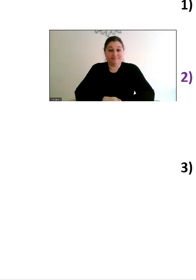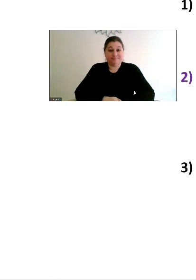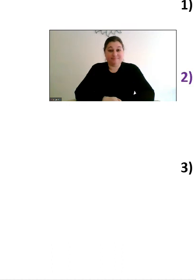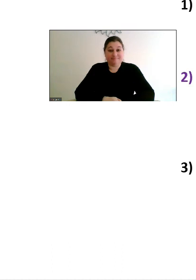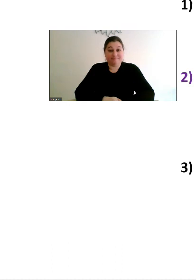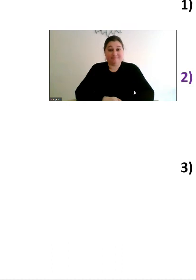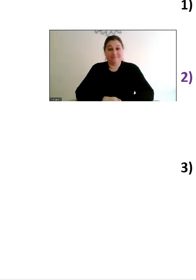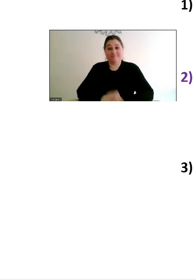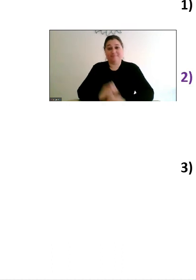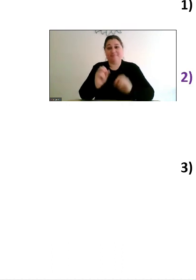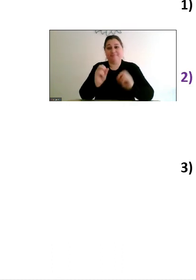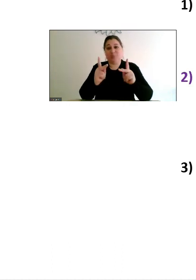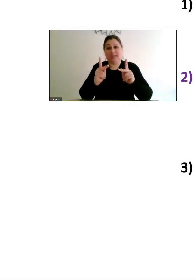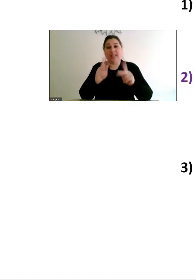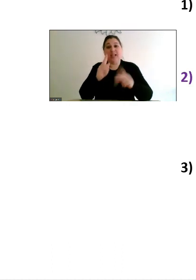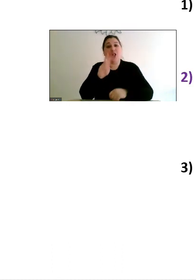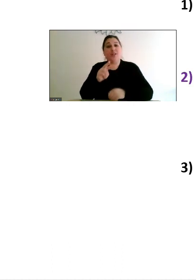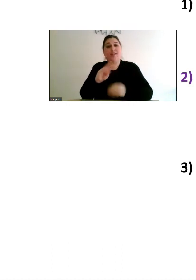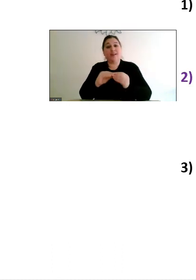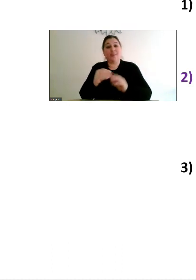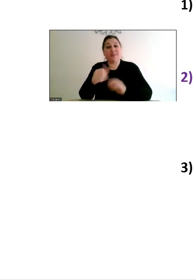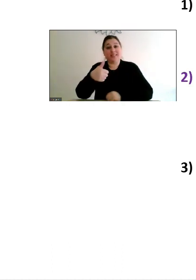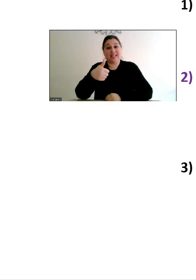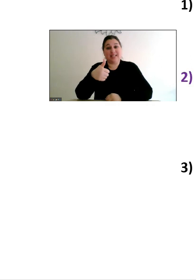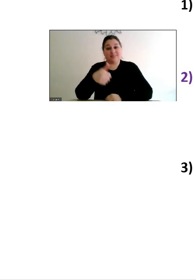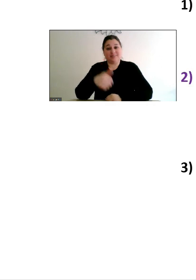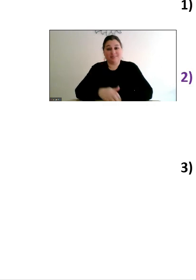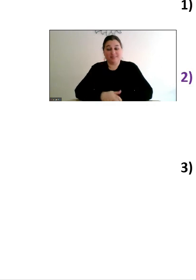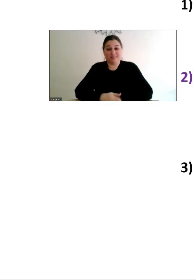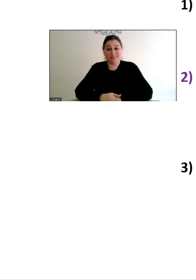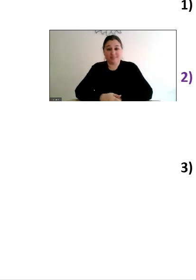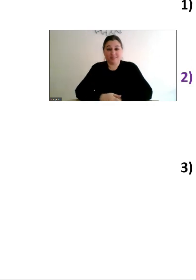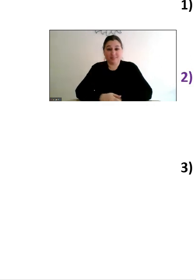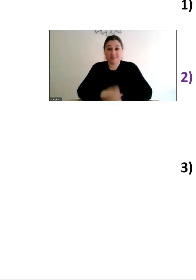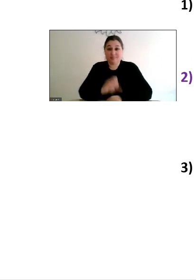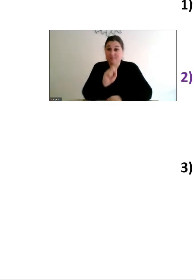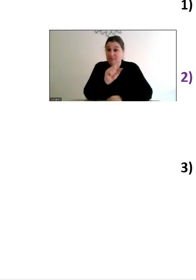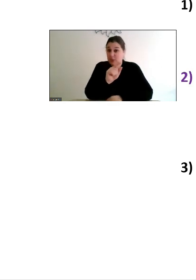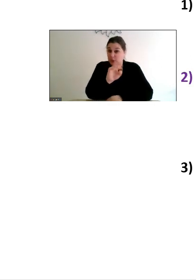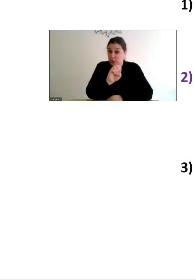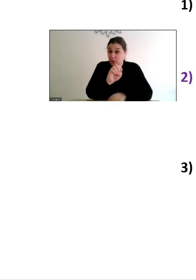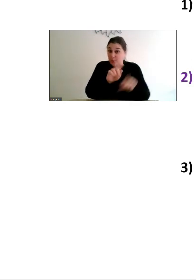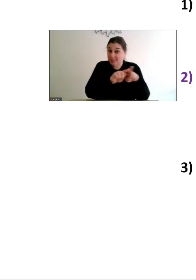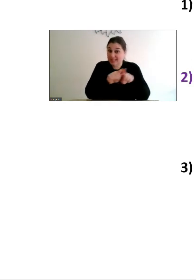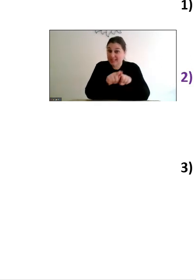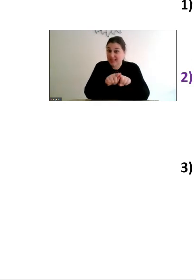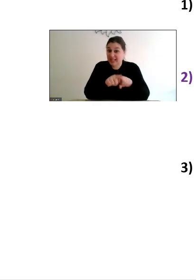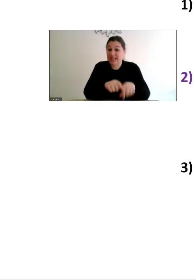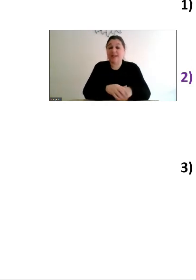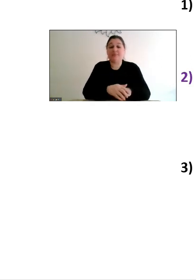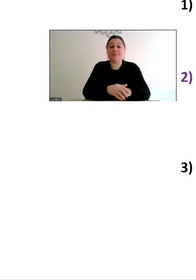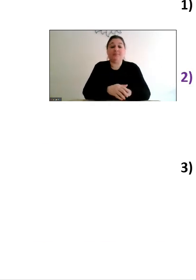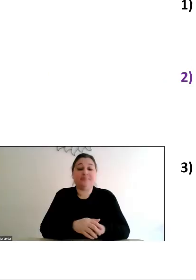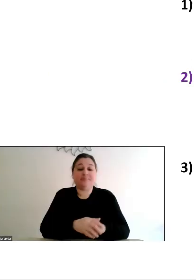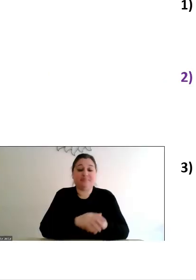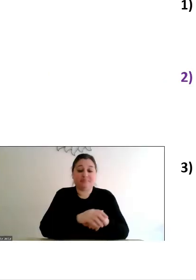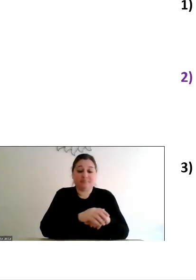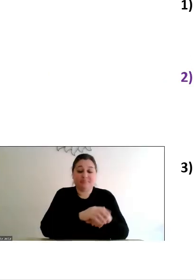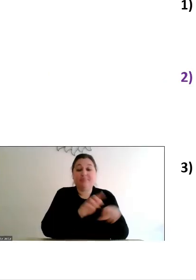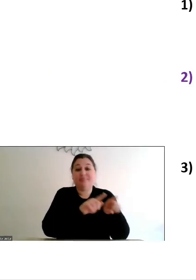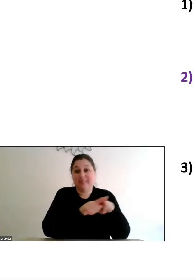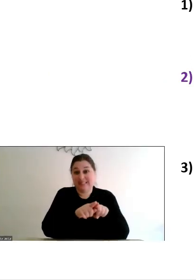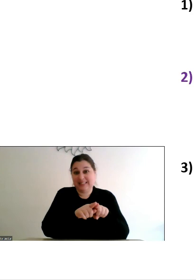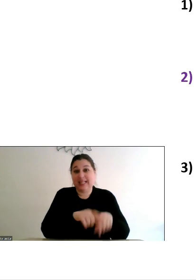All right, let's look at number 10. Same slopes or different? Same. Okay, y-intercepts, same or different? Different.